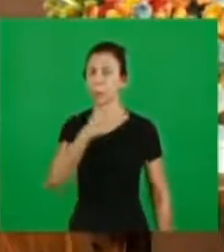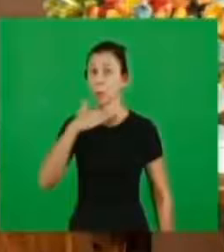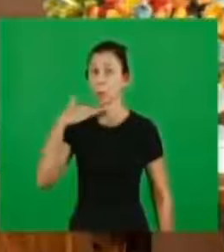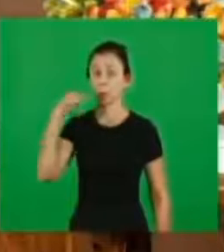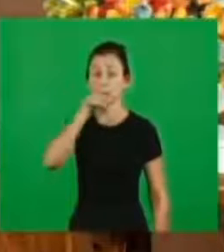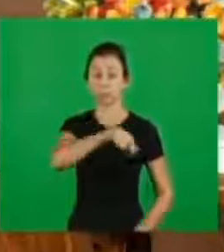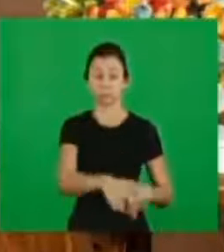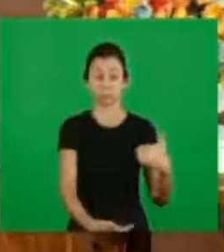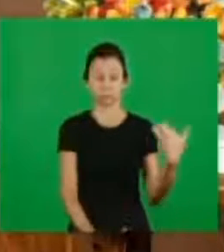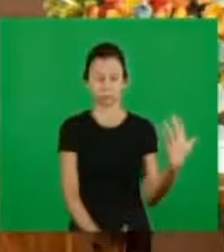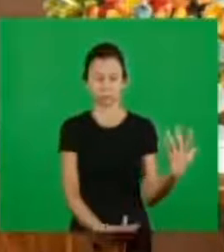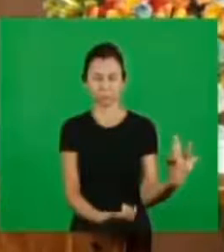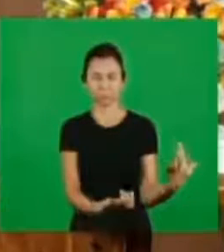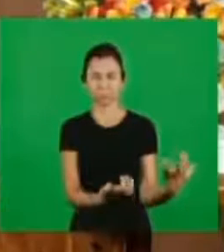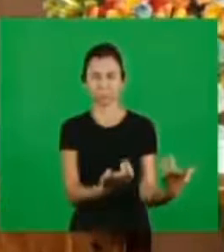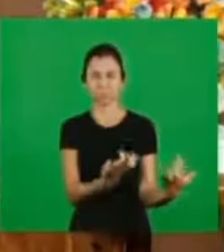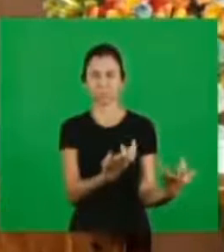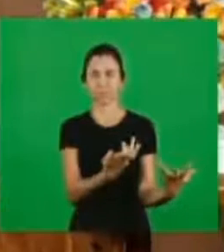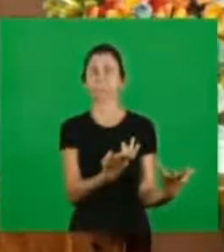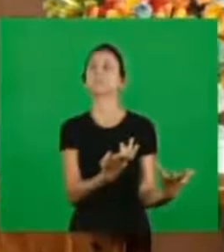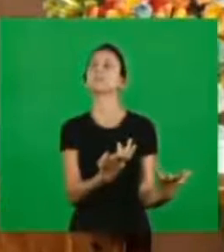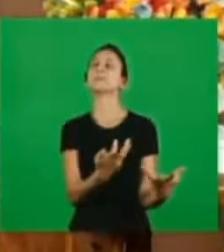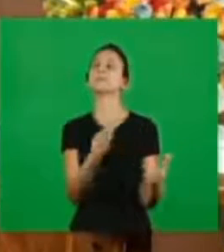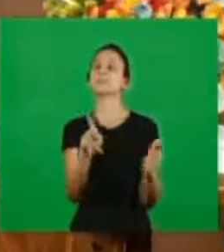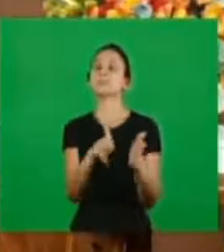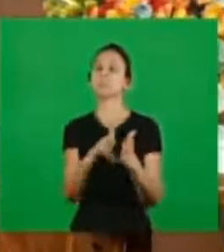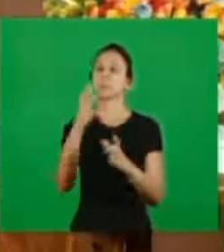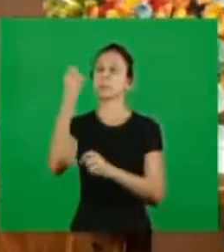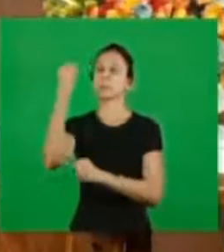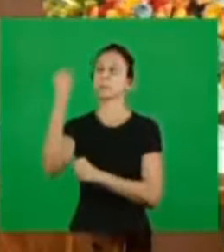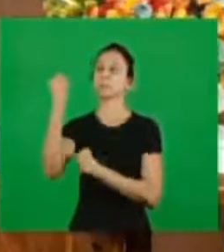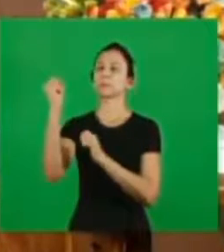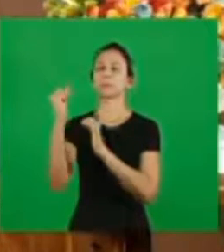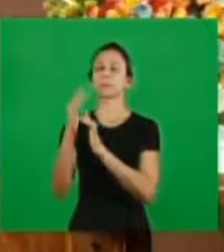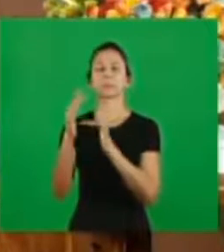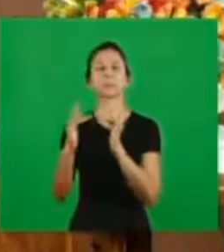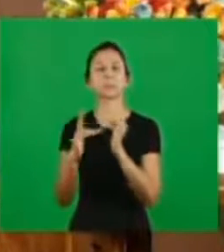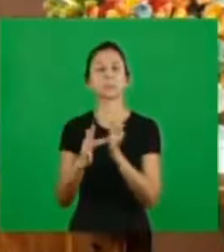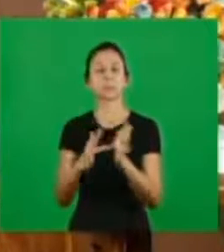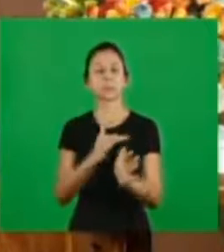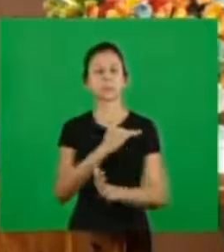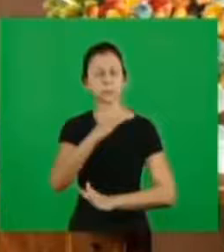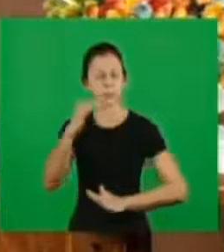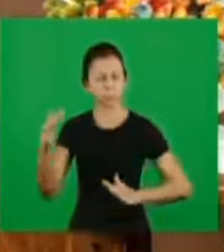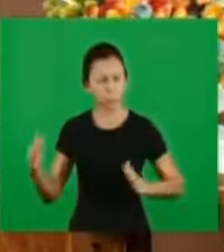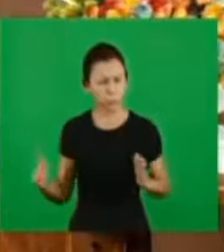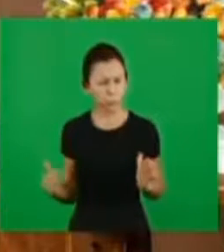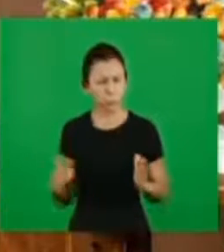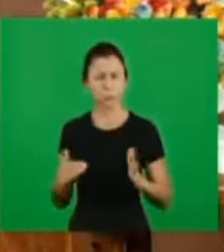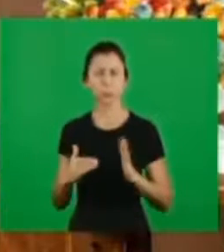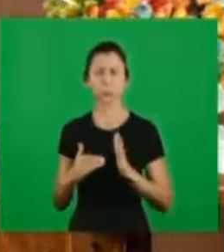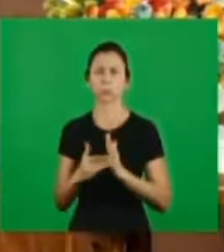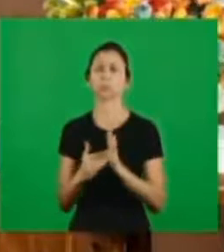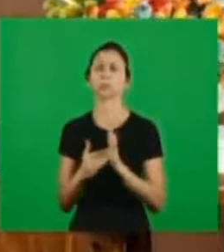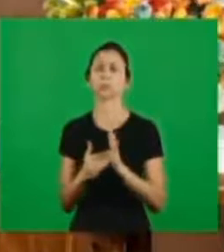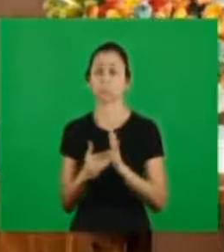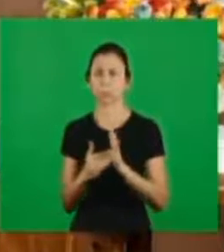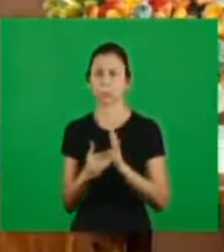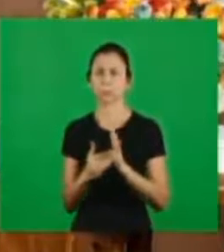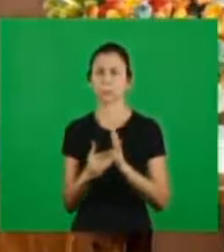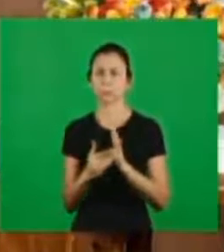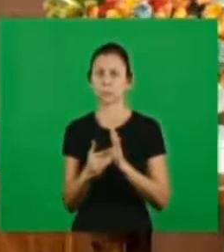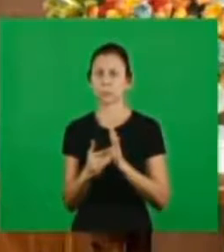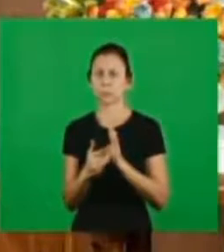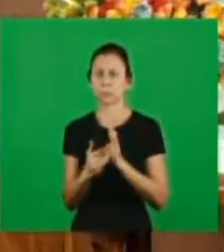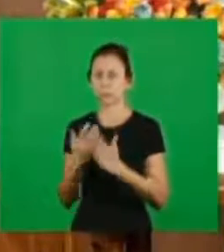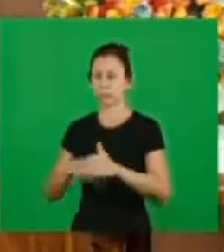Death and hell, they are under the power of the Lord Jesus. And everything that